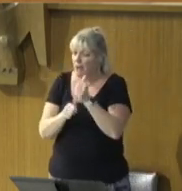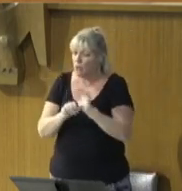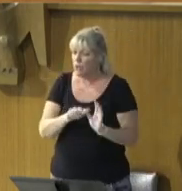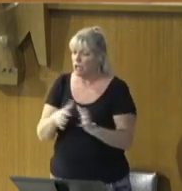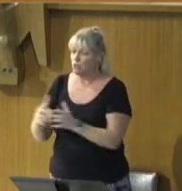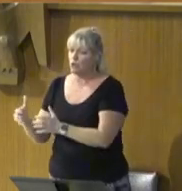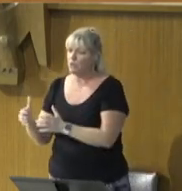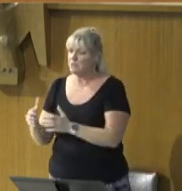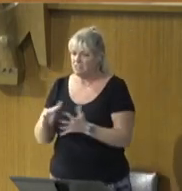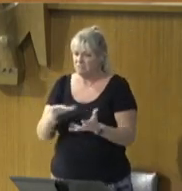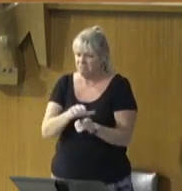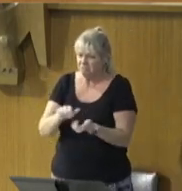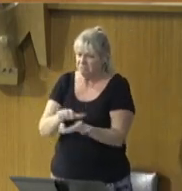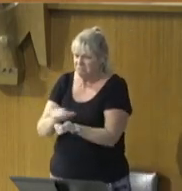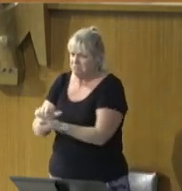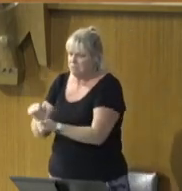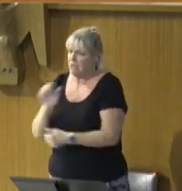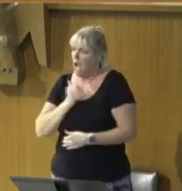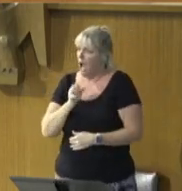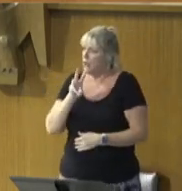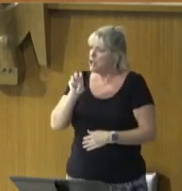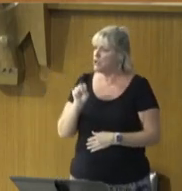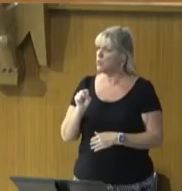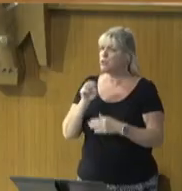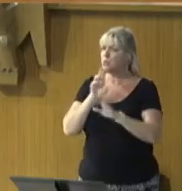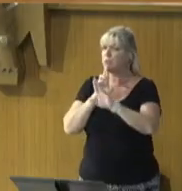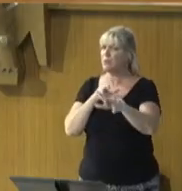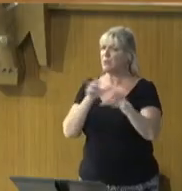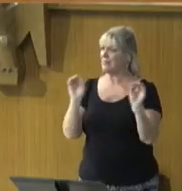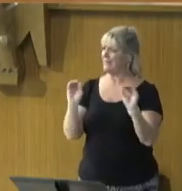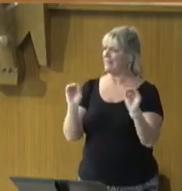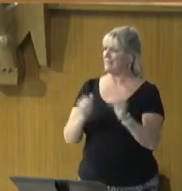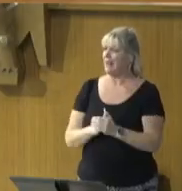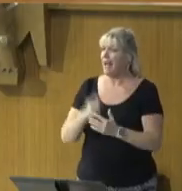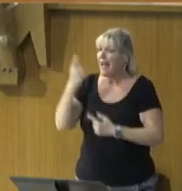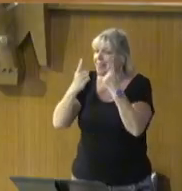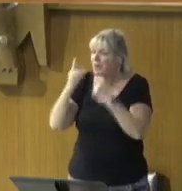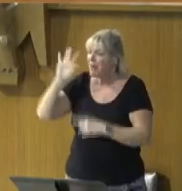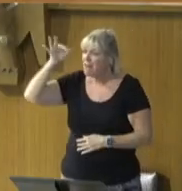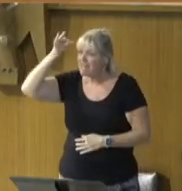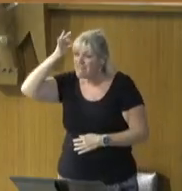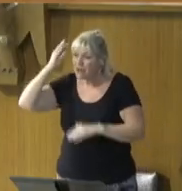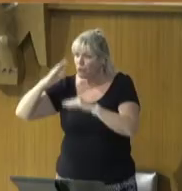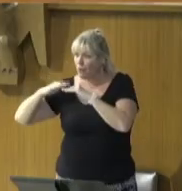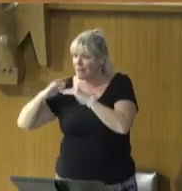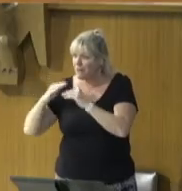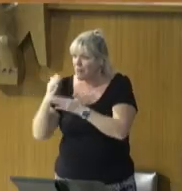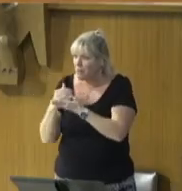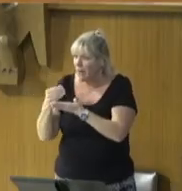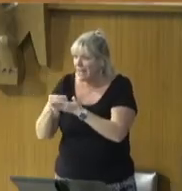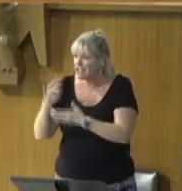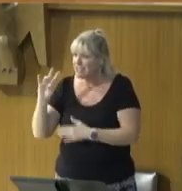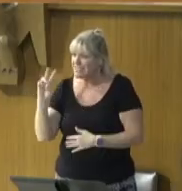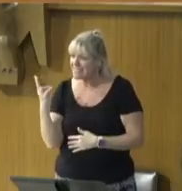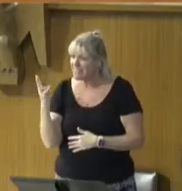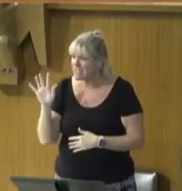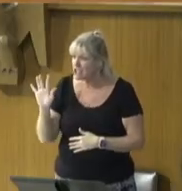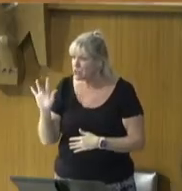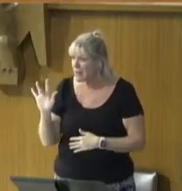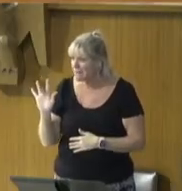silent. I think about the federal minimum wage being $7.25 since